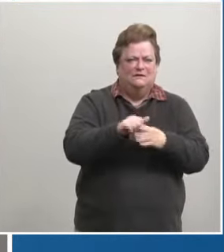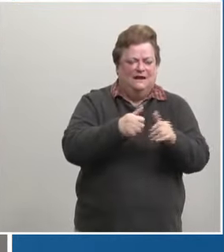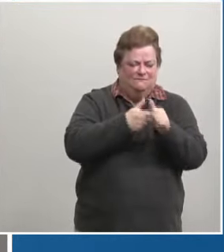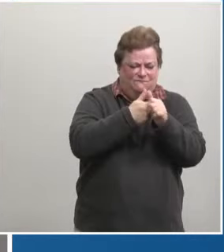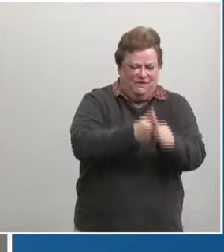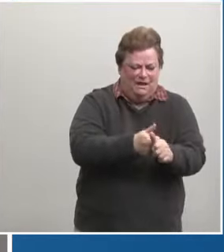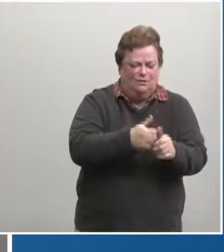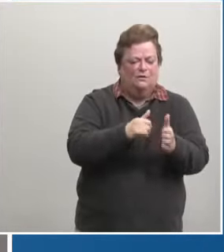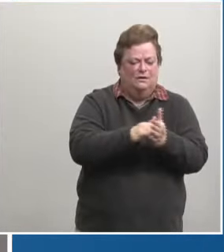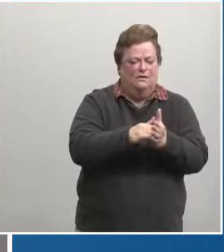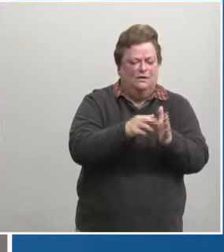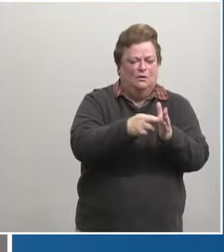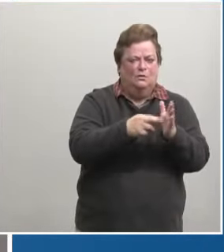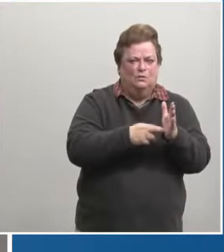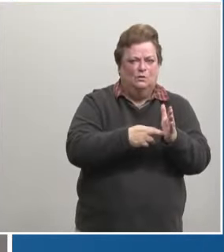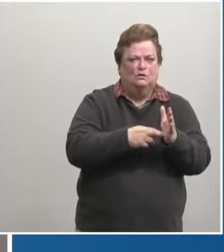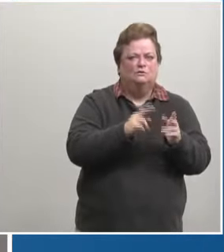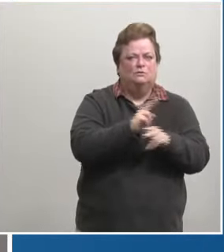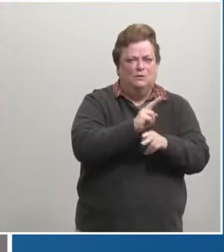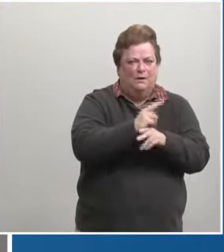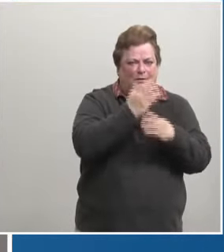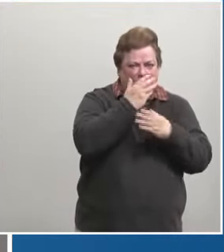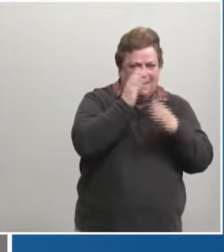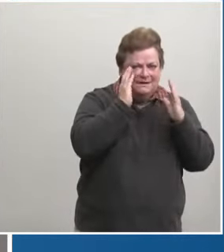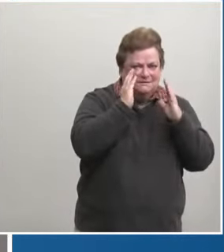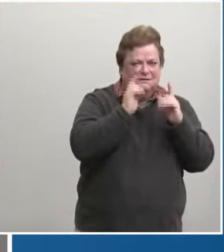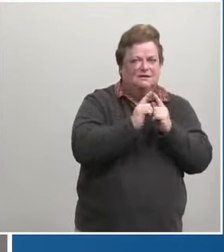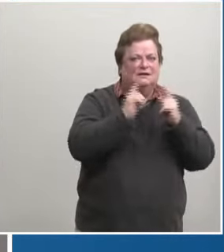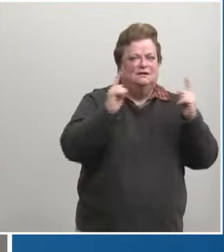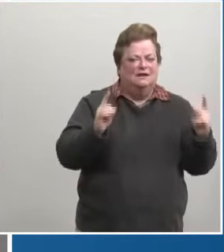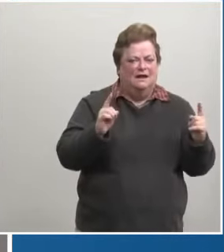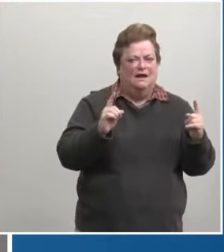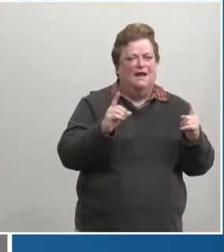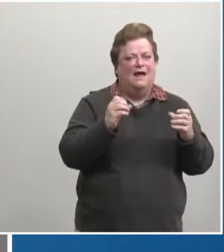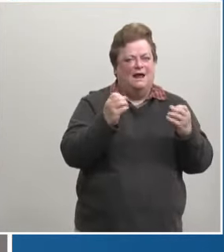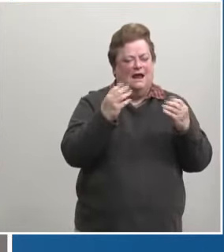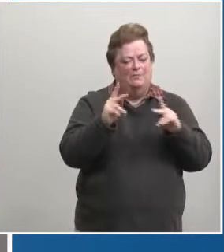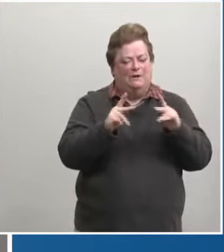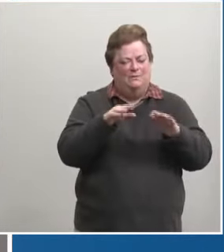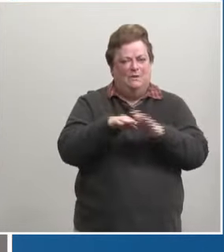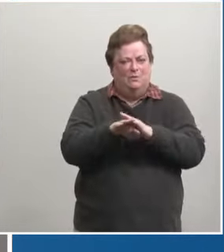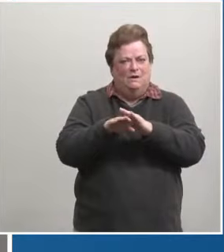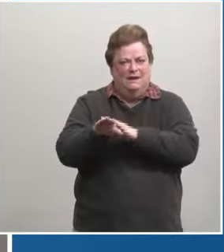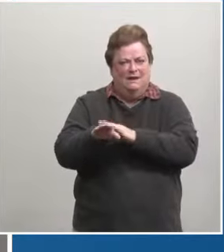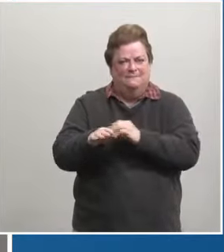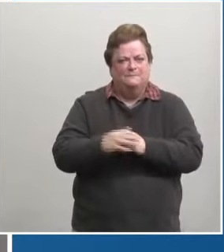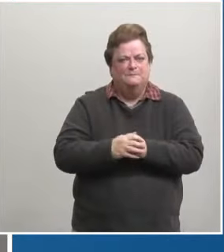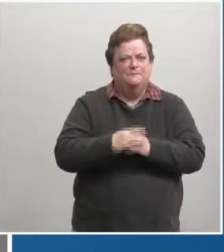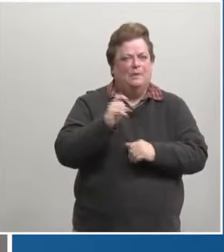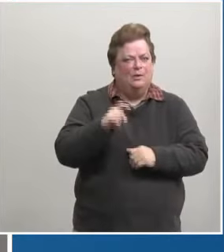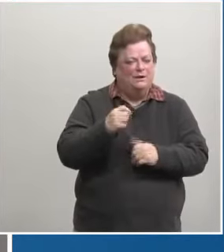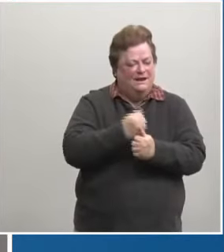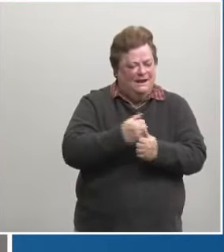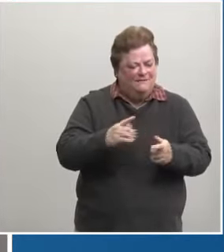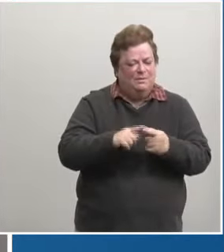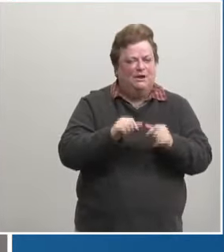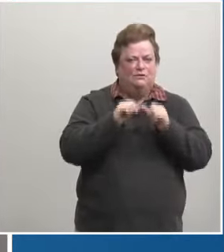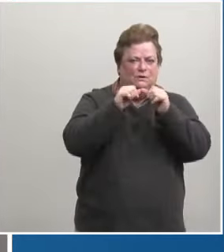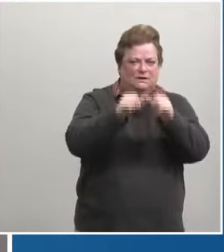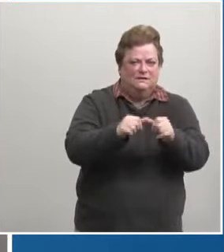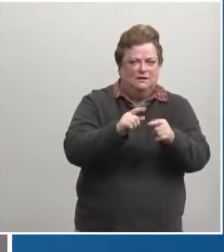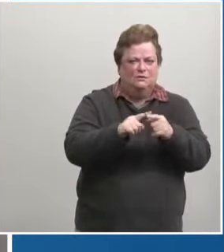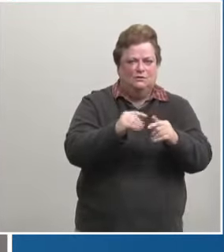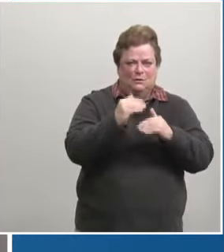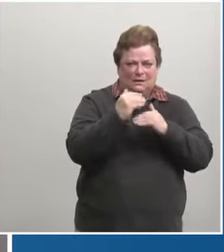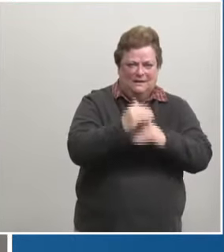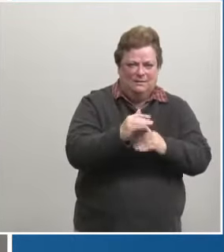public health guidance, such as wearing masks, distancing, and capacity limits. We need everyone to continue to limit